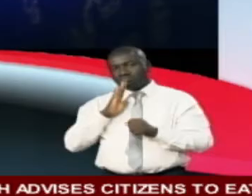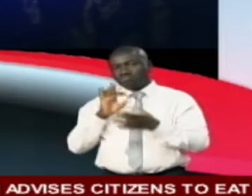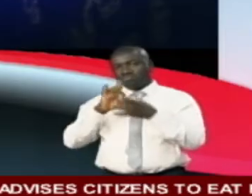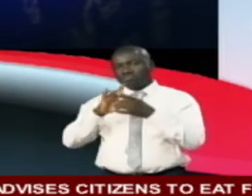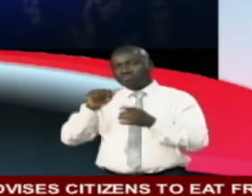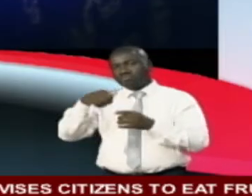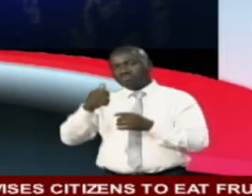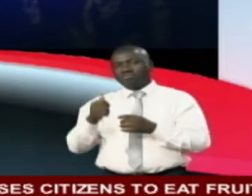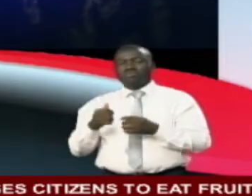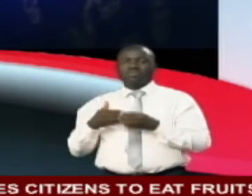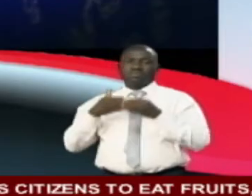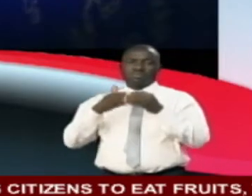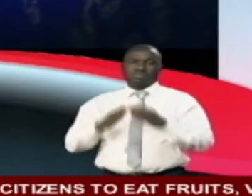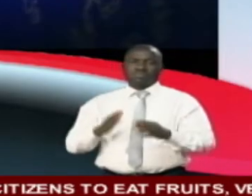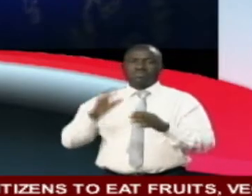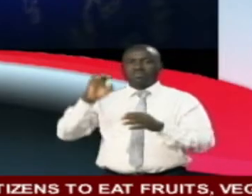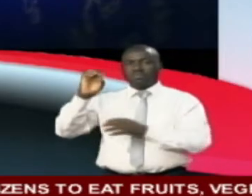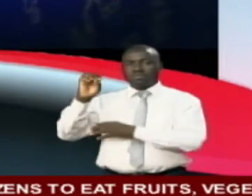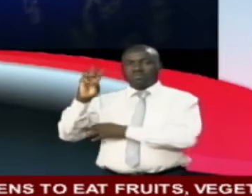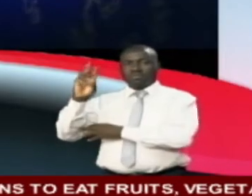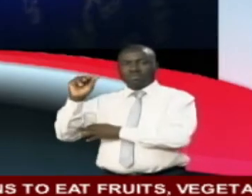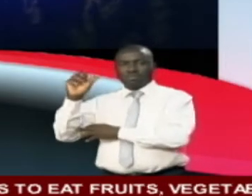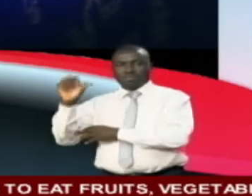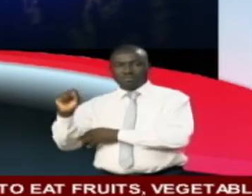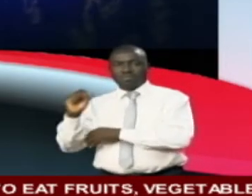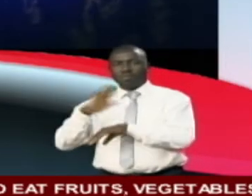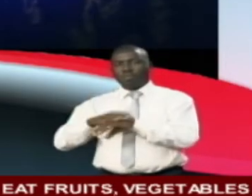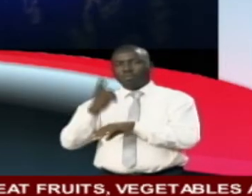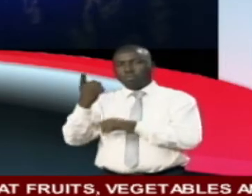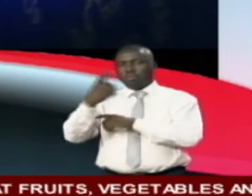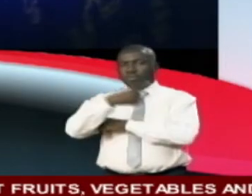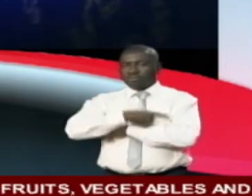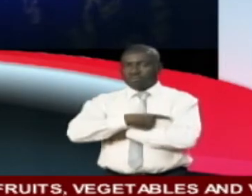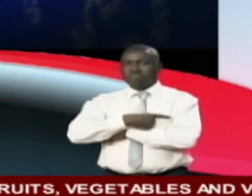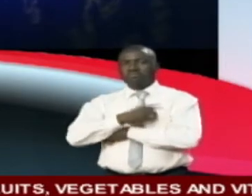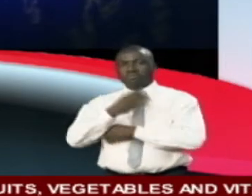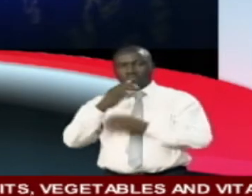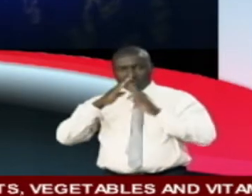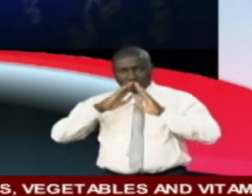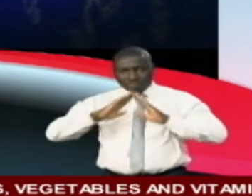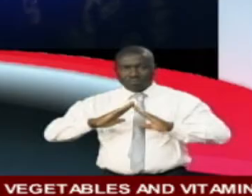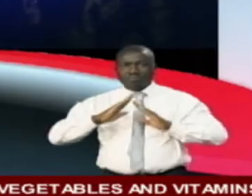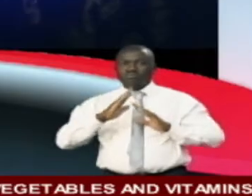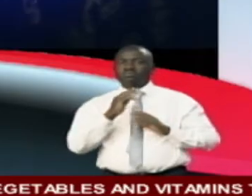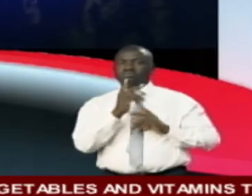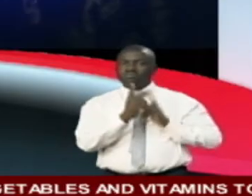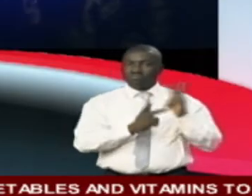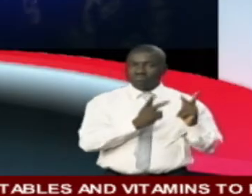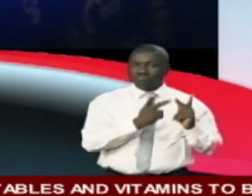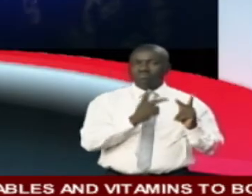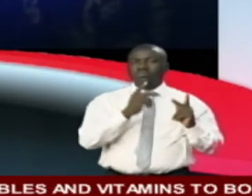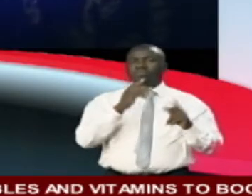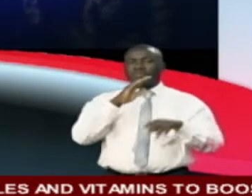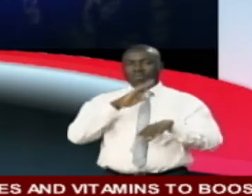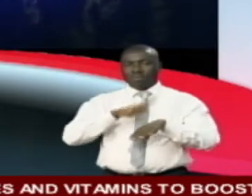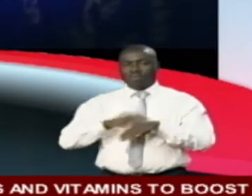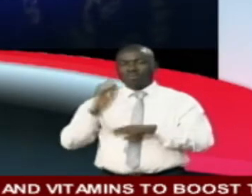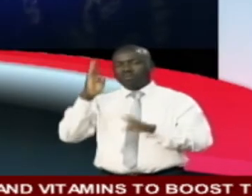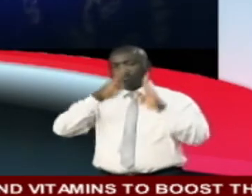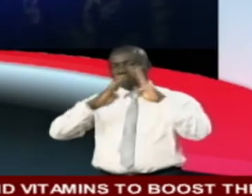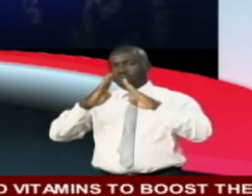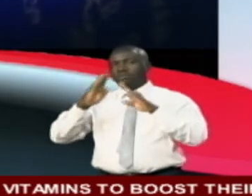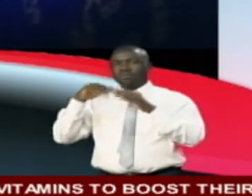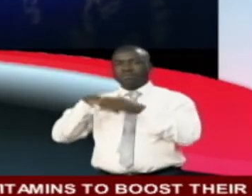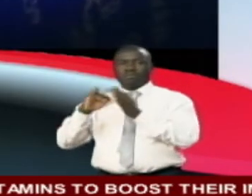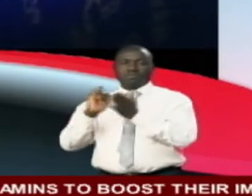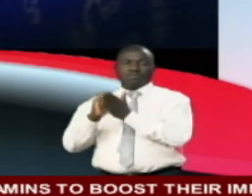Bamako, Republic of Mali, on a one-day peace mission following the political crisis rocking the West African nation. State